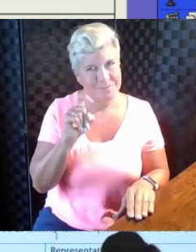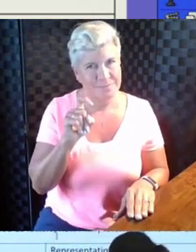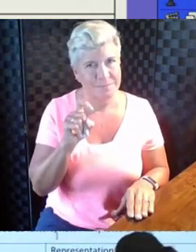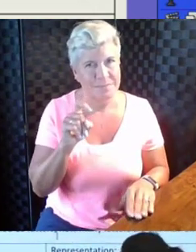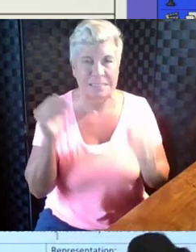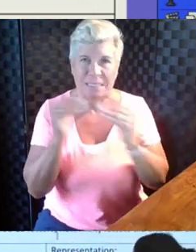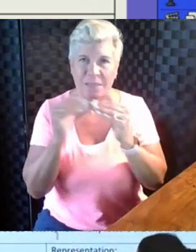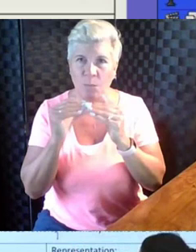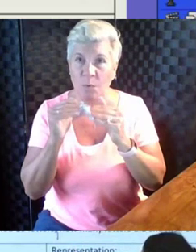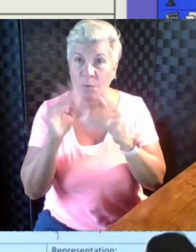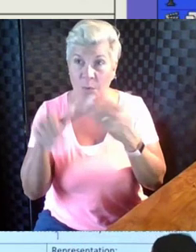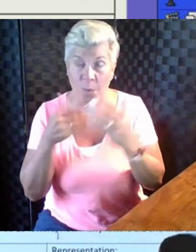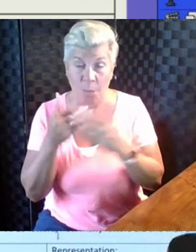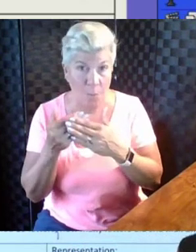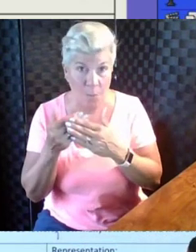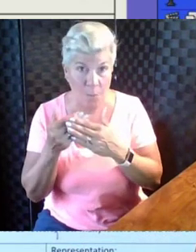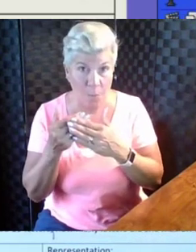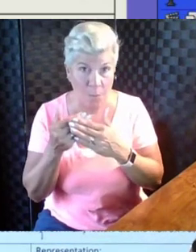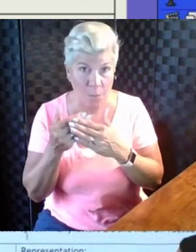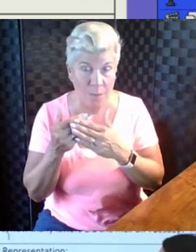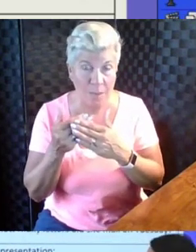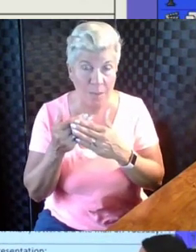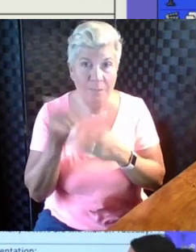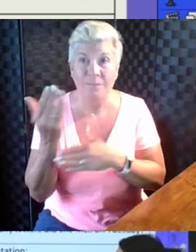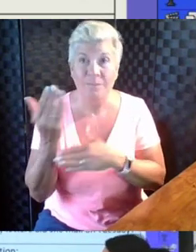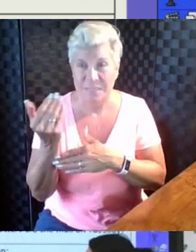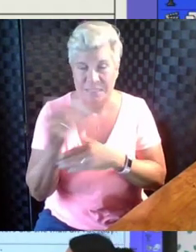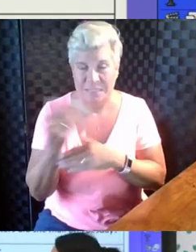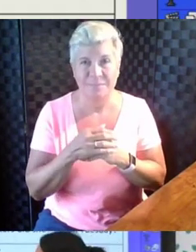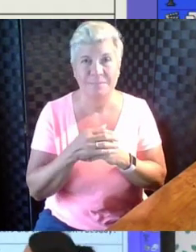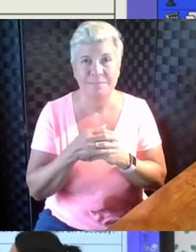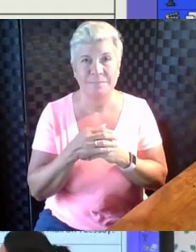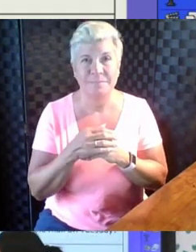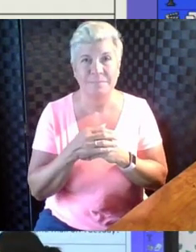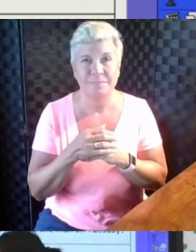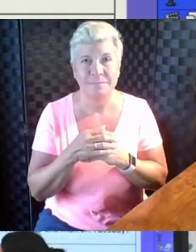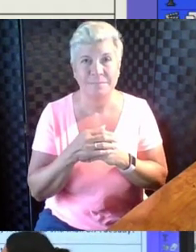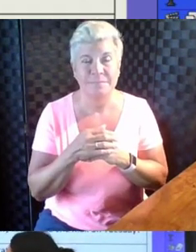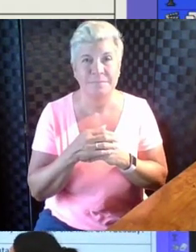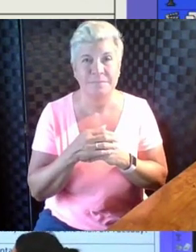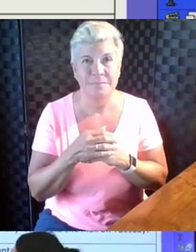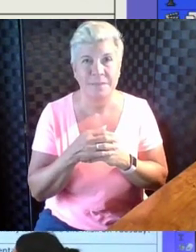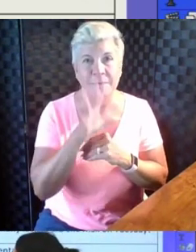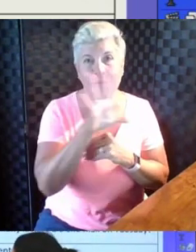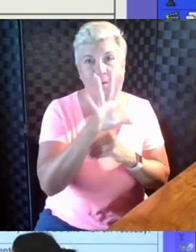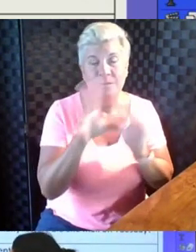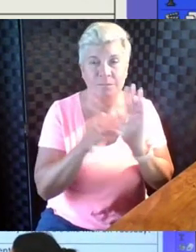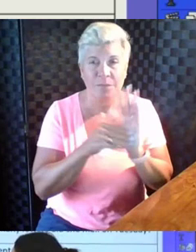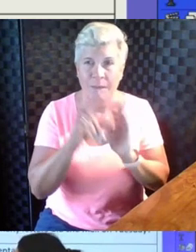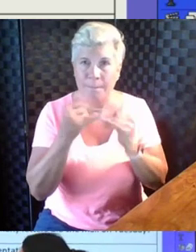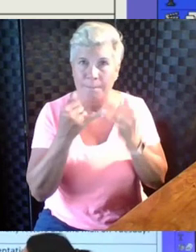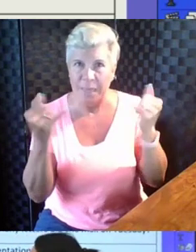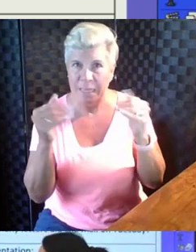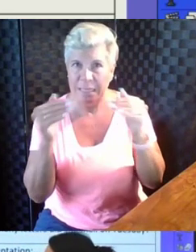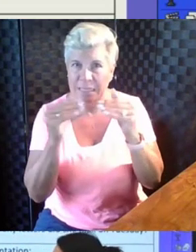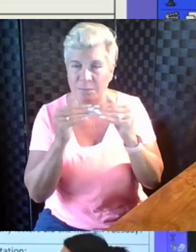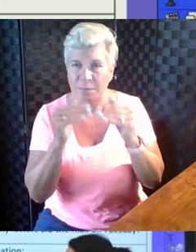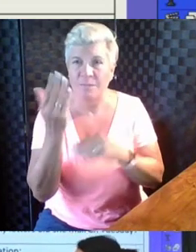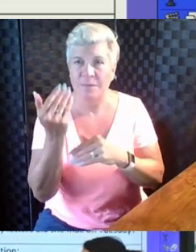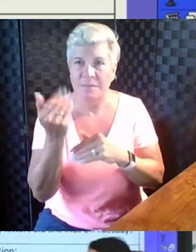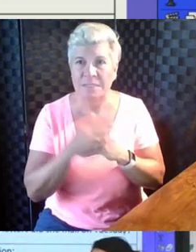to get to our whole, which is 15? 5 plus blank